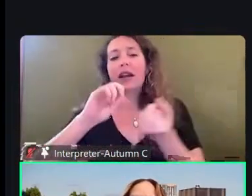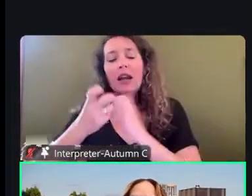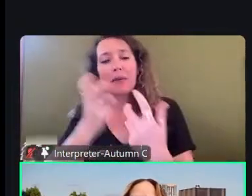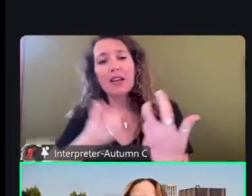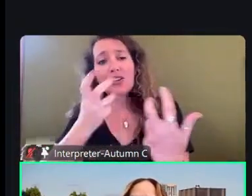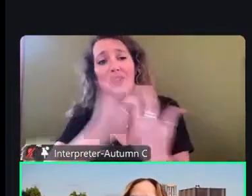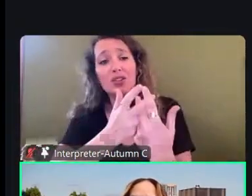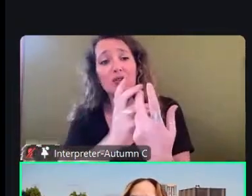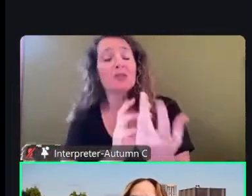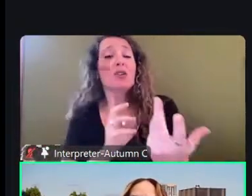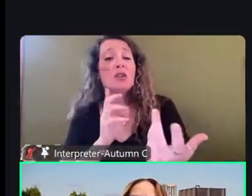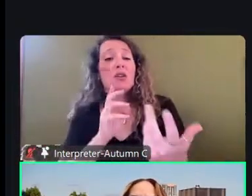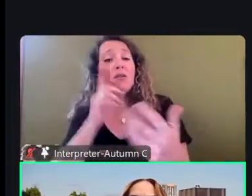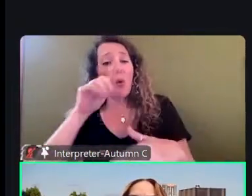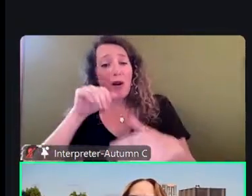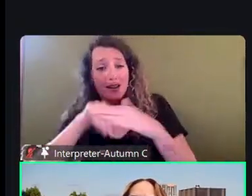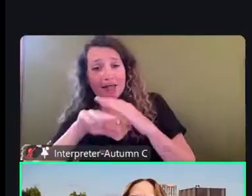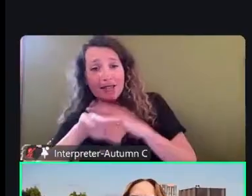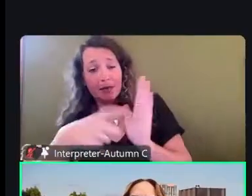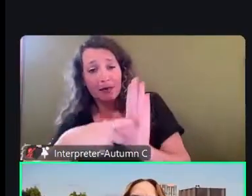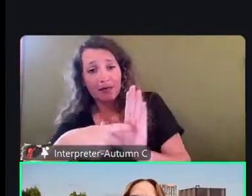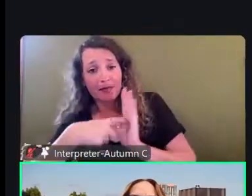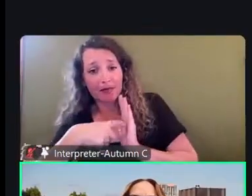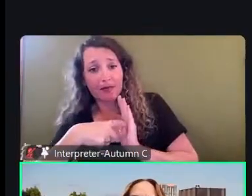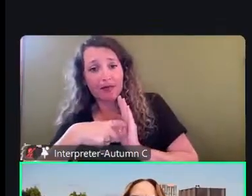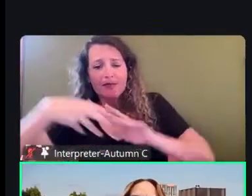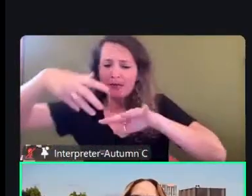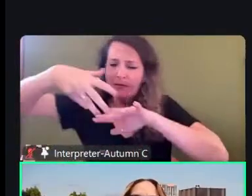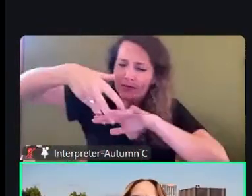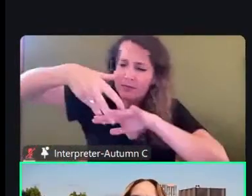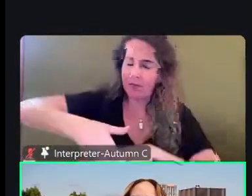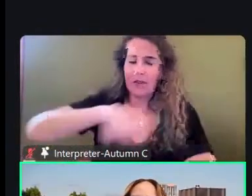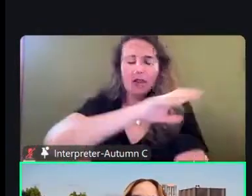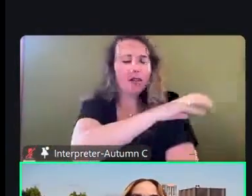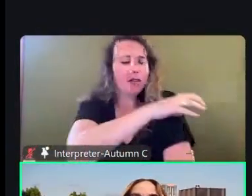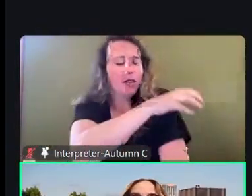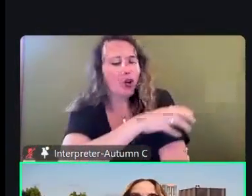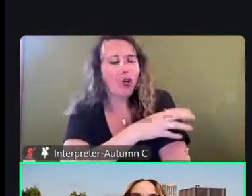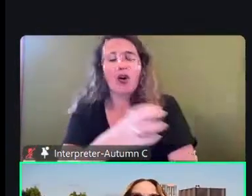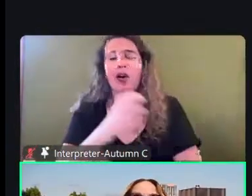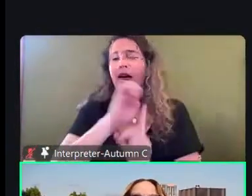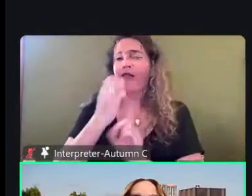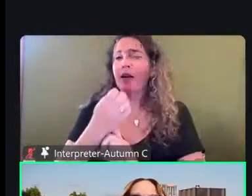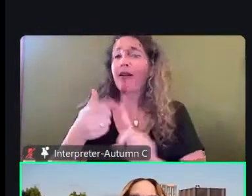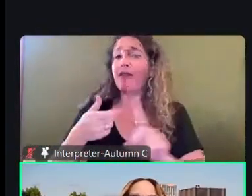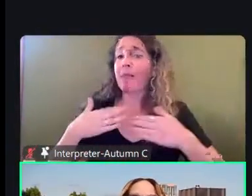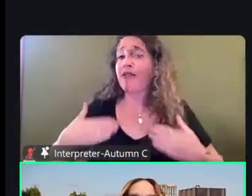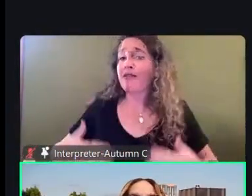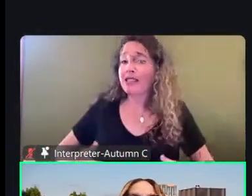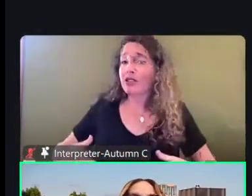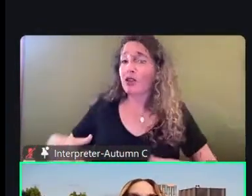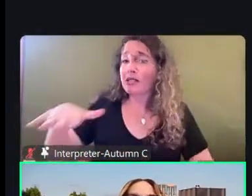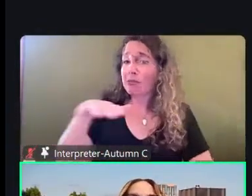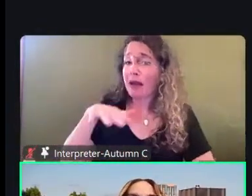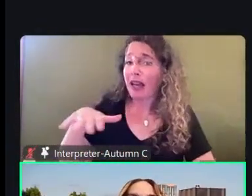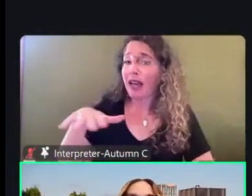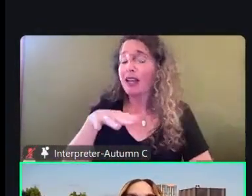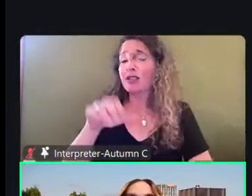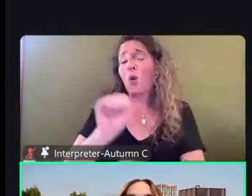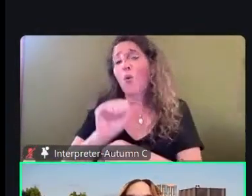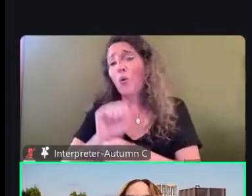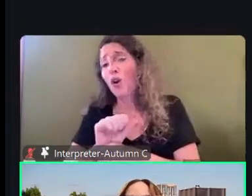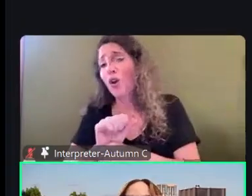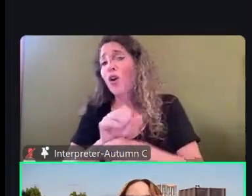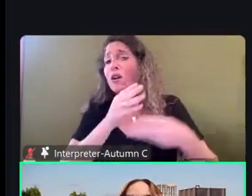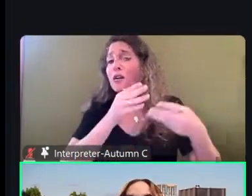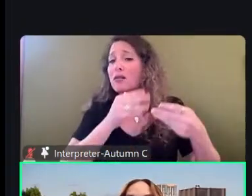accessibility requirements. And embedded in the clinical environment is ableism, whether it's from the physical spaces or our workflows or how